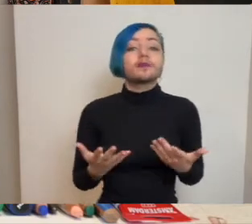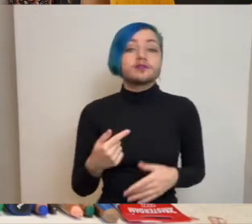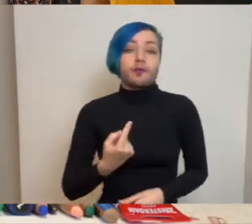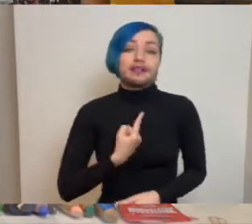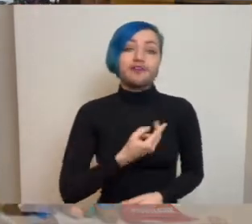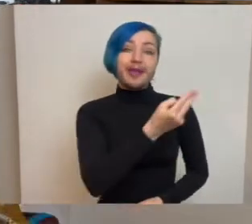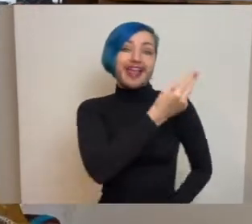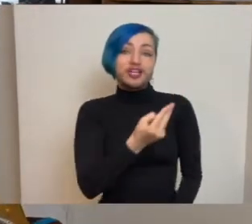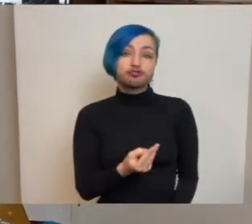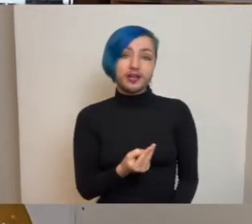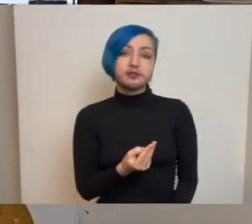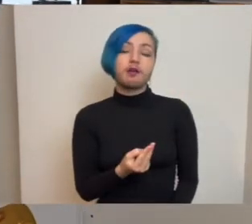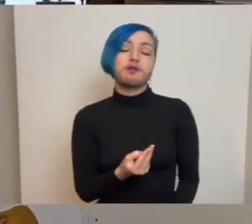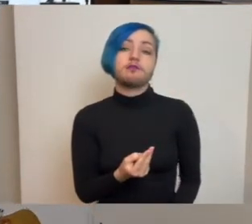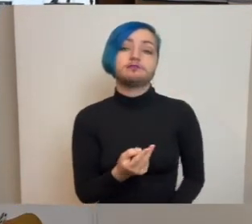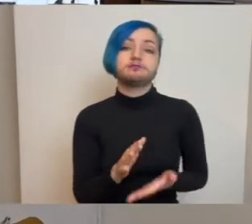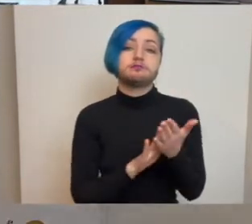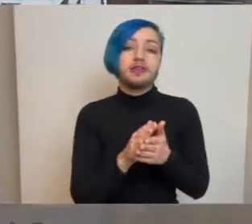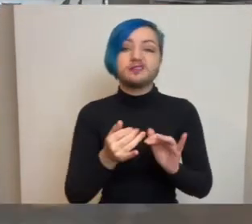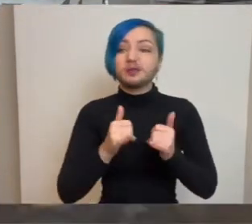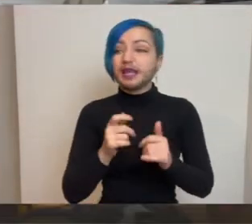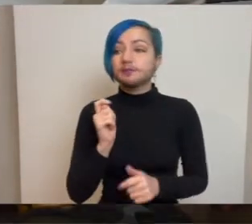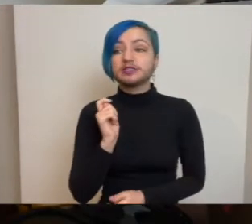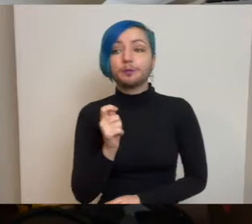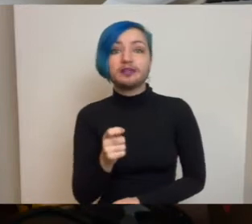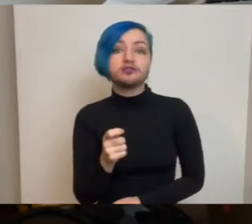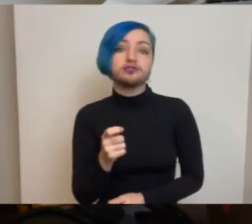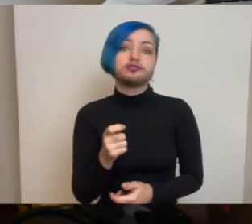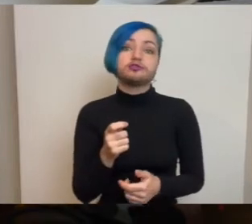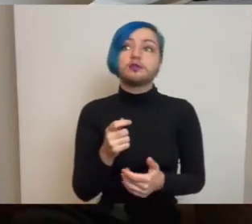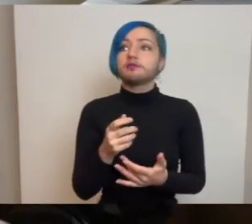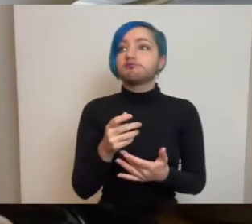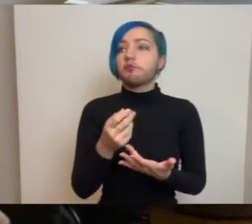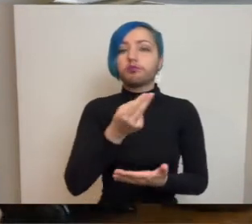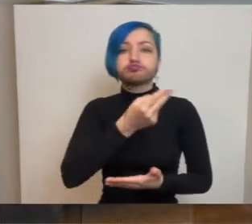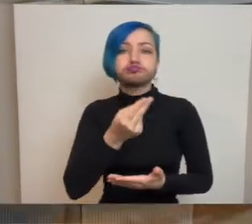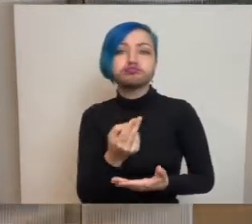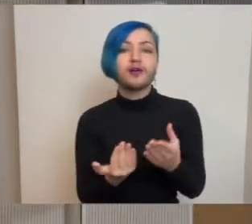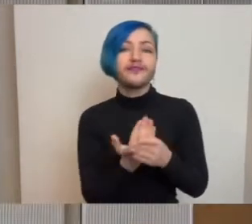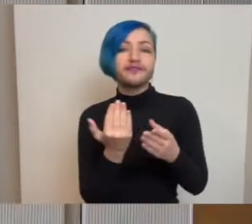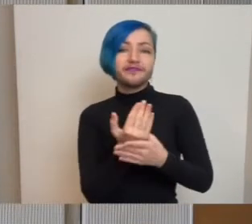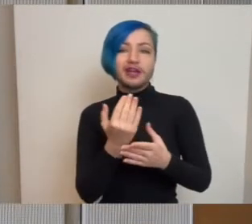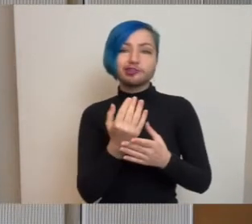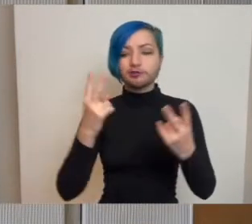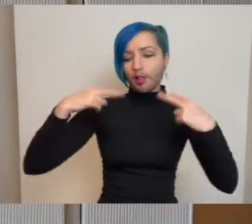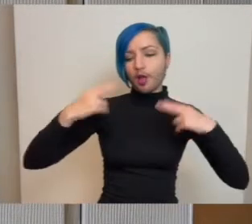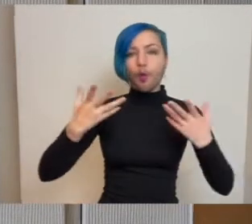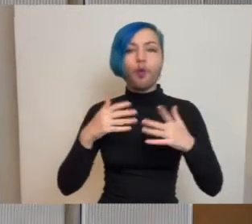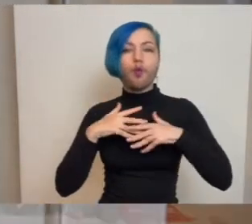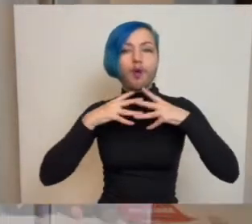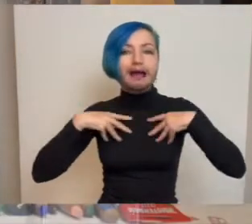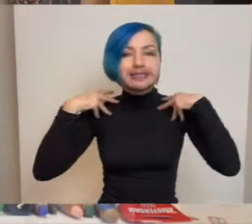an illustrator, so that means sometimes that I will get commissioned to draw fashion looks or accessories